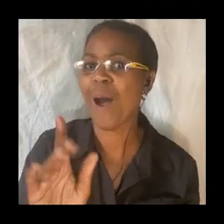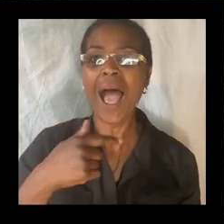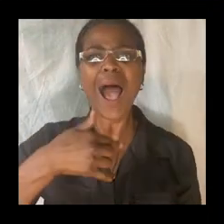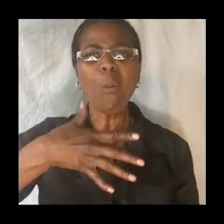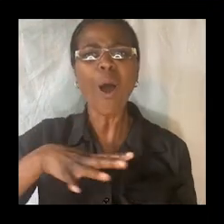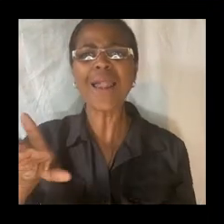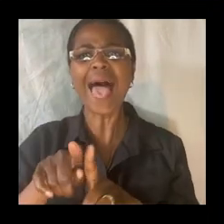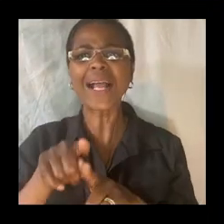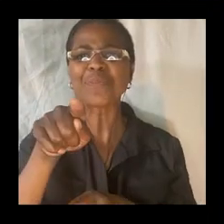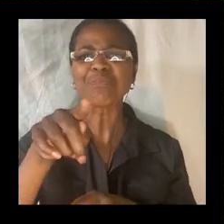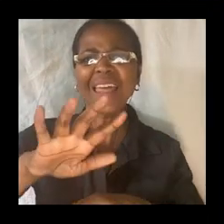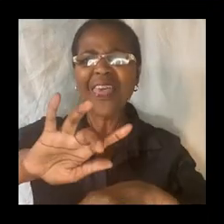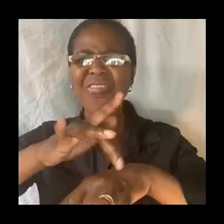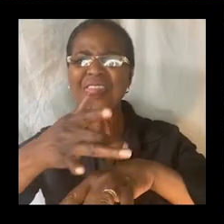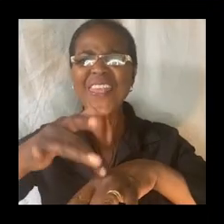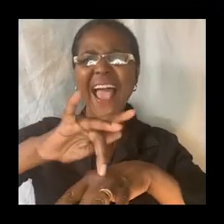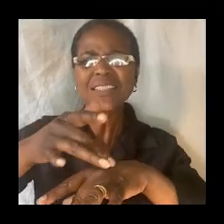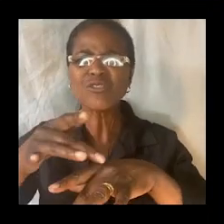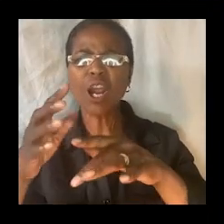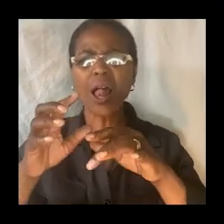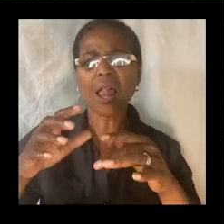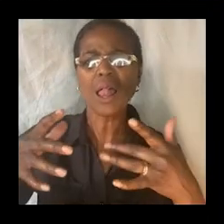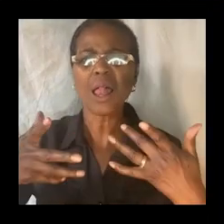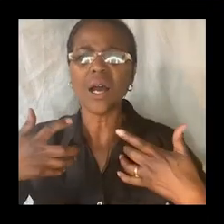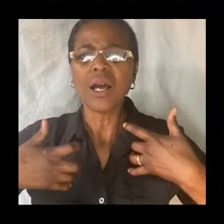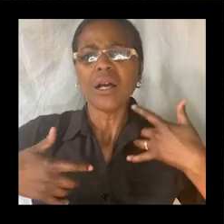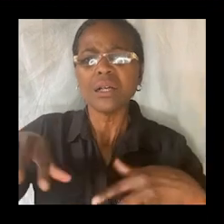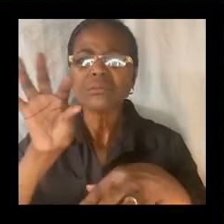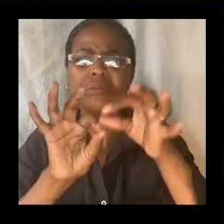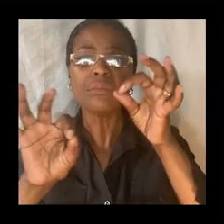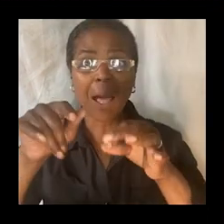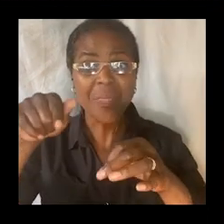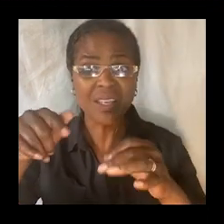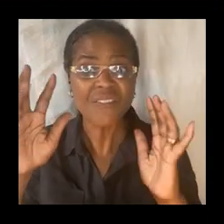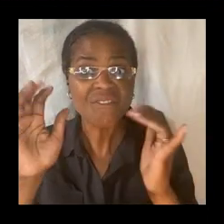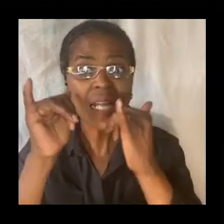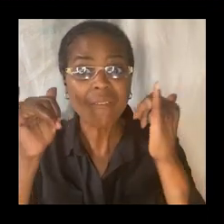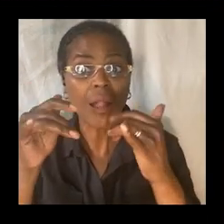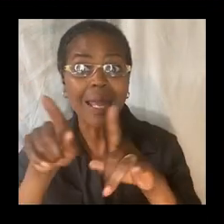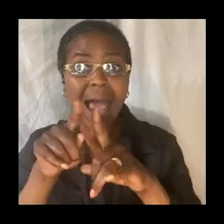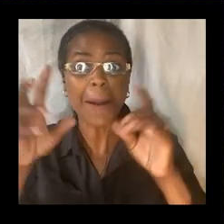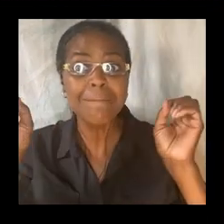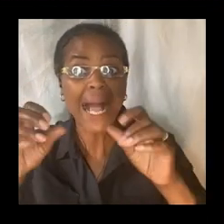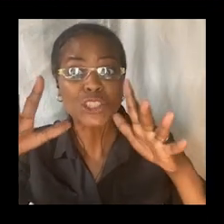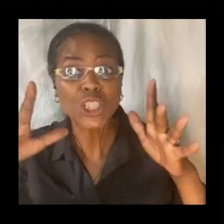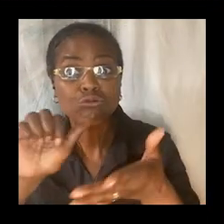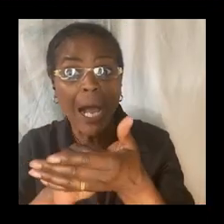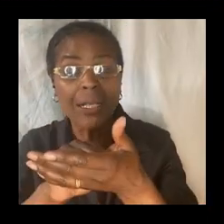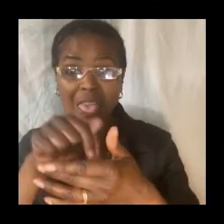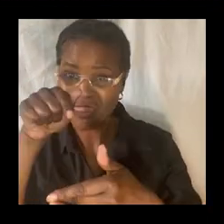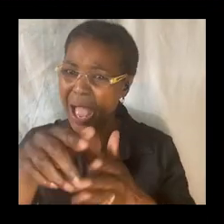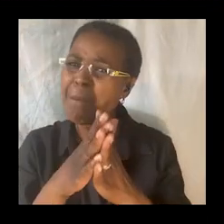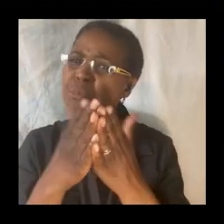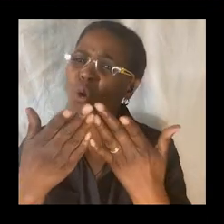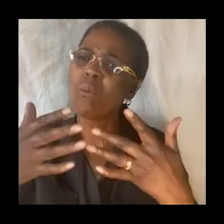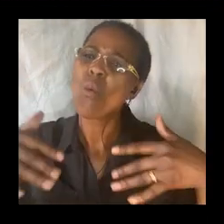theatrical. You kind of want it suitable that, you know, what this festival is called, that because reading is an act of magic. And I think there's few books that are as magical